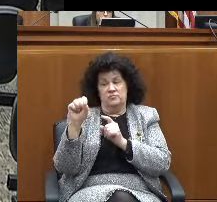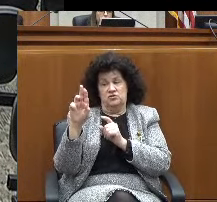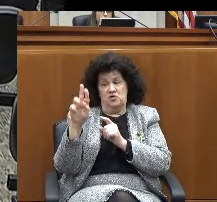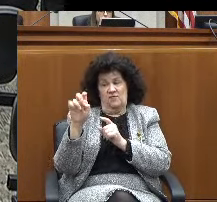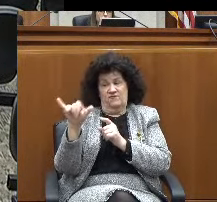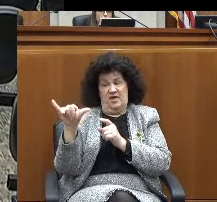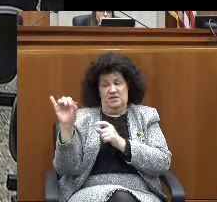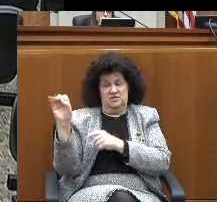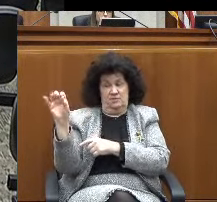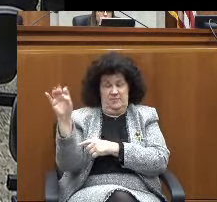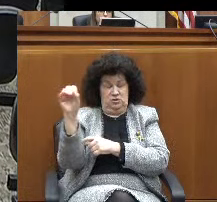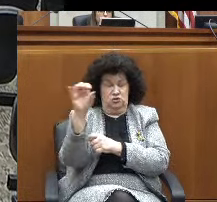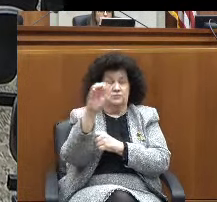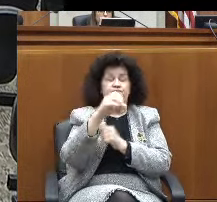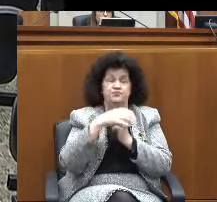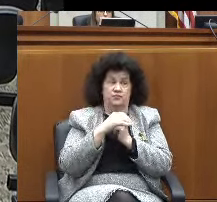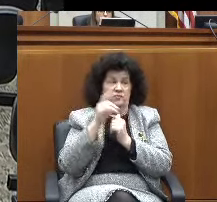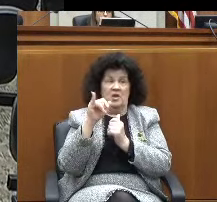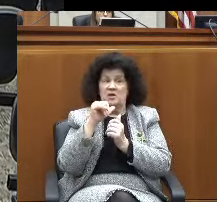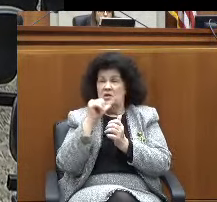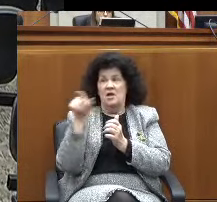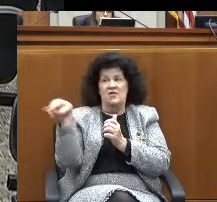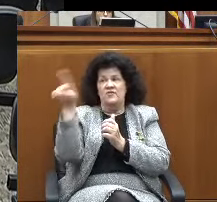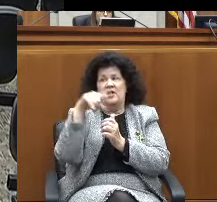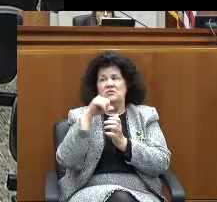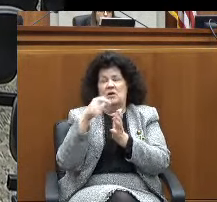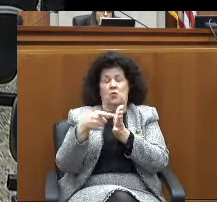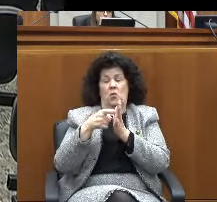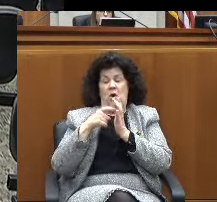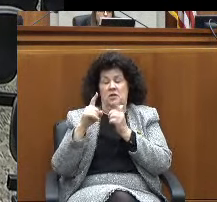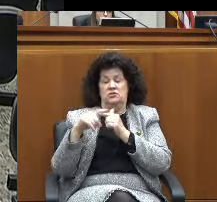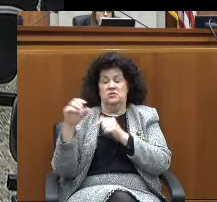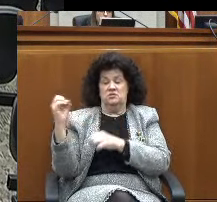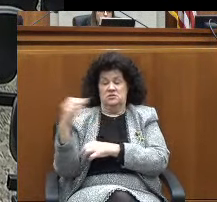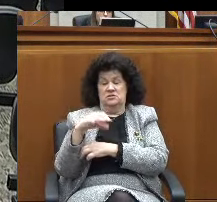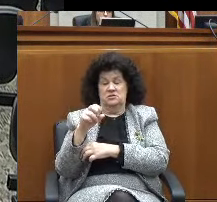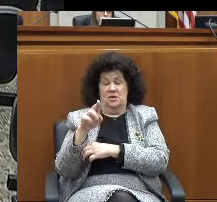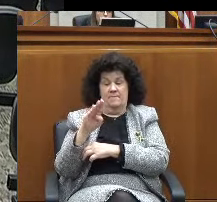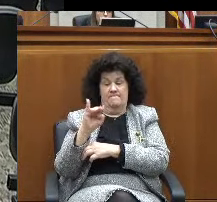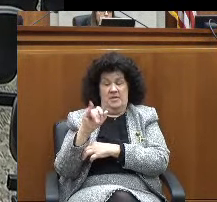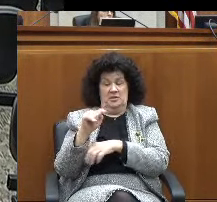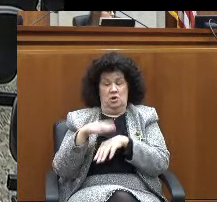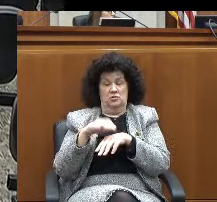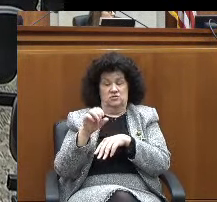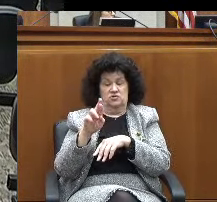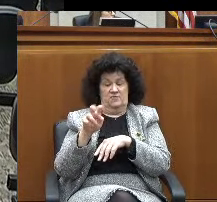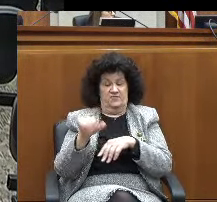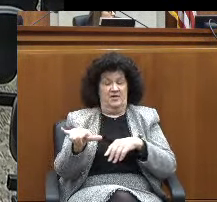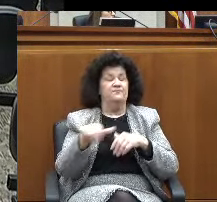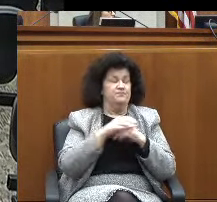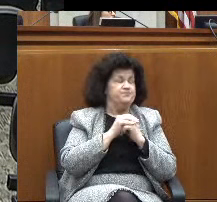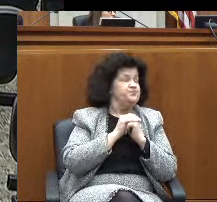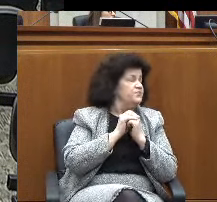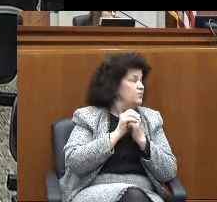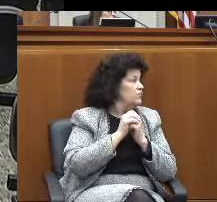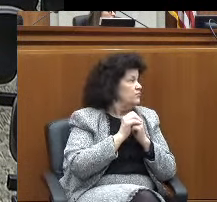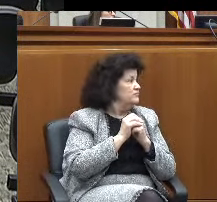The reasons for leaving, they're not They in are that? not required to submit. Okay, thank you. Why could we ask them to